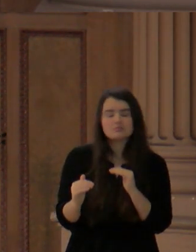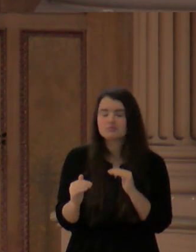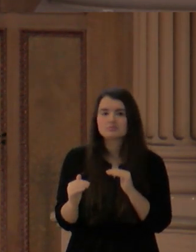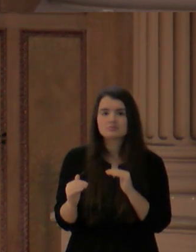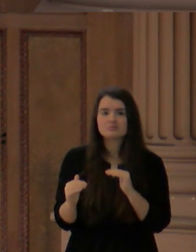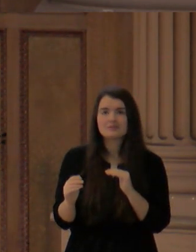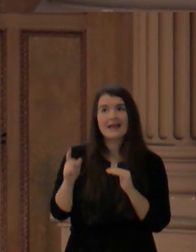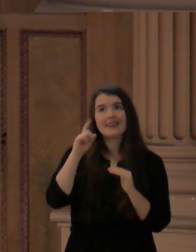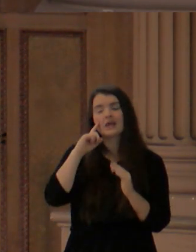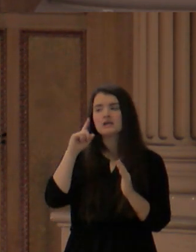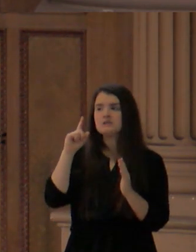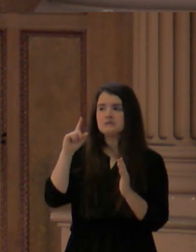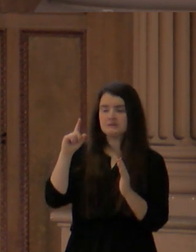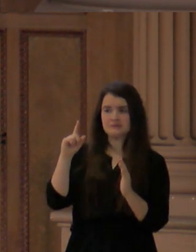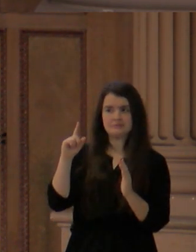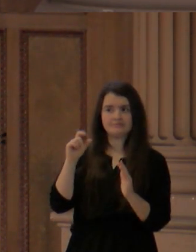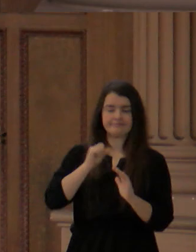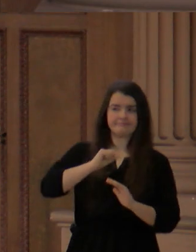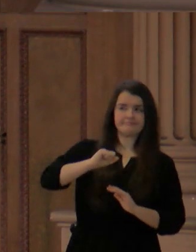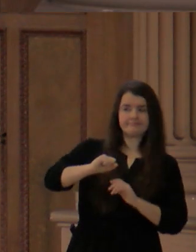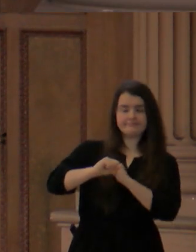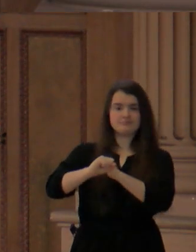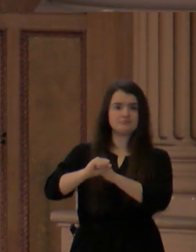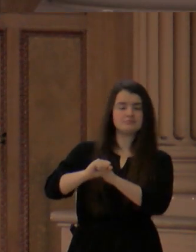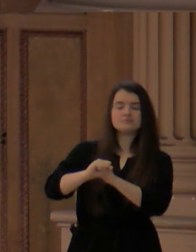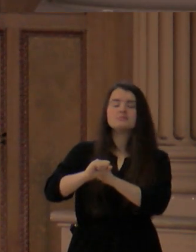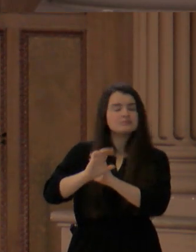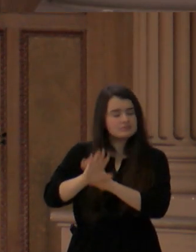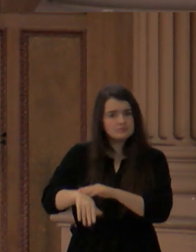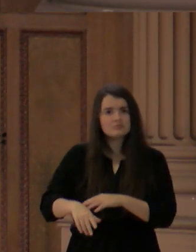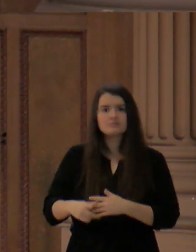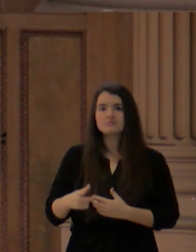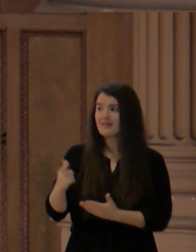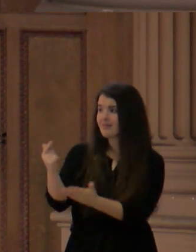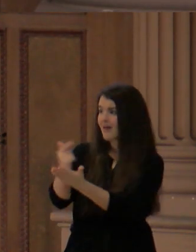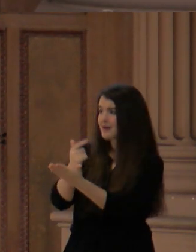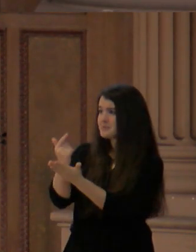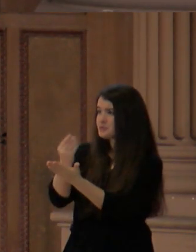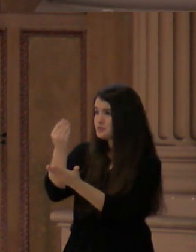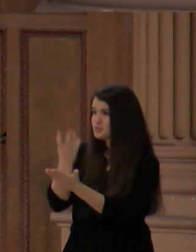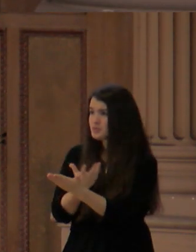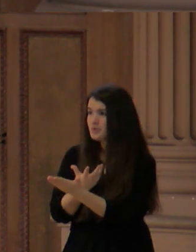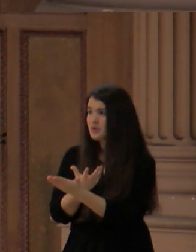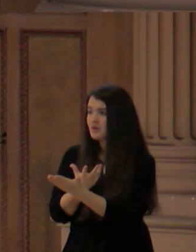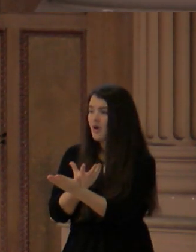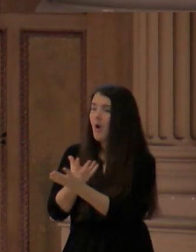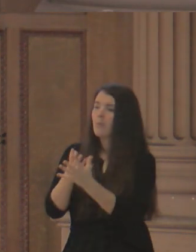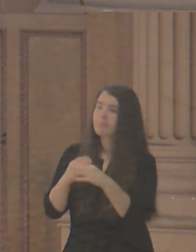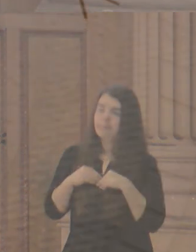respond to gospel truth with apathy let's believe